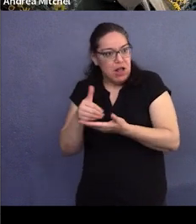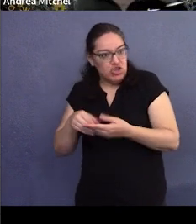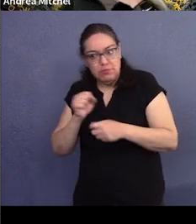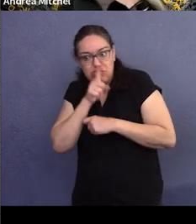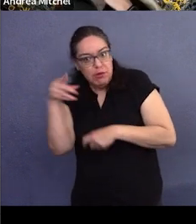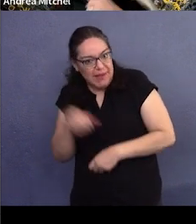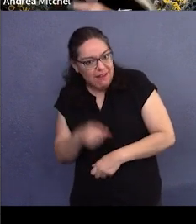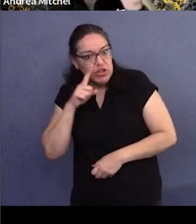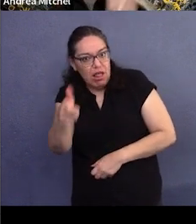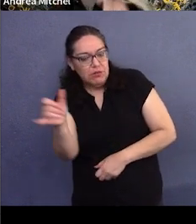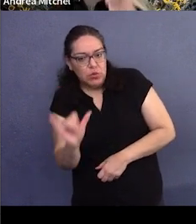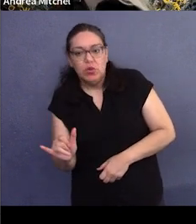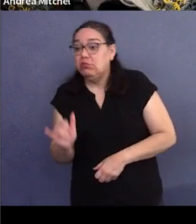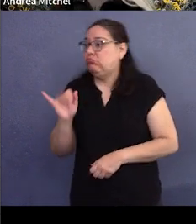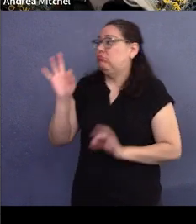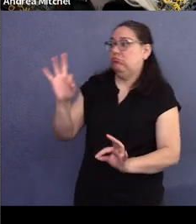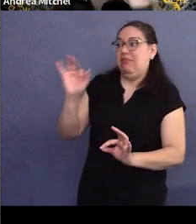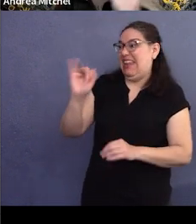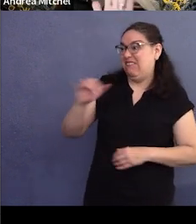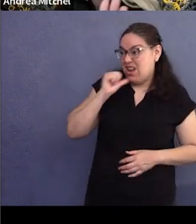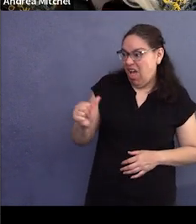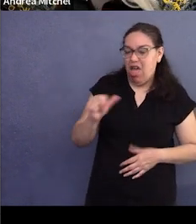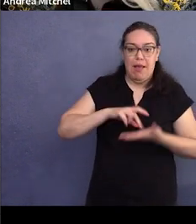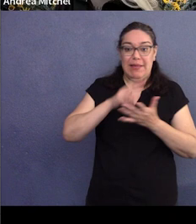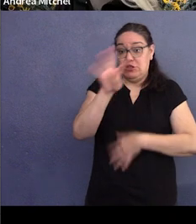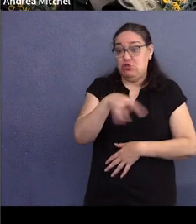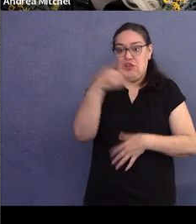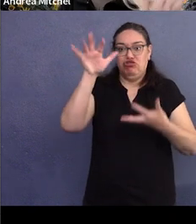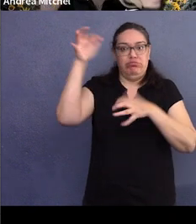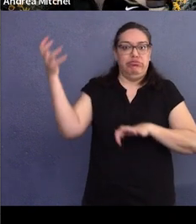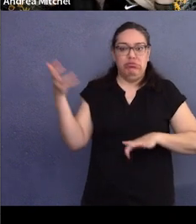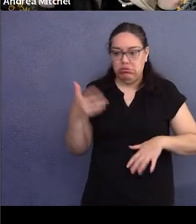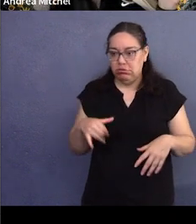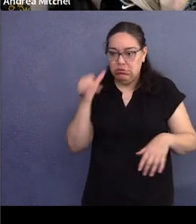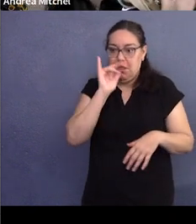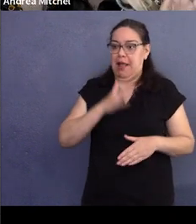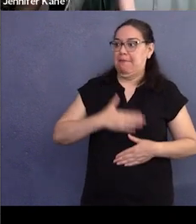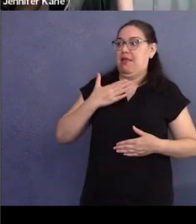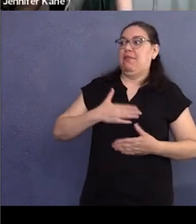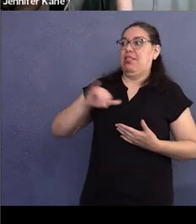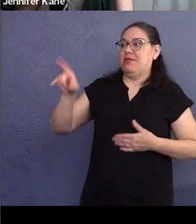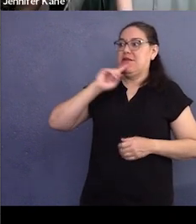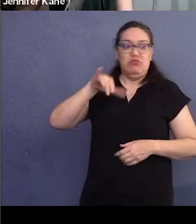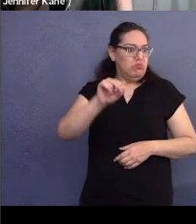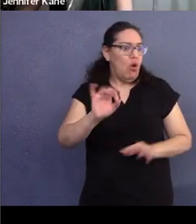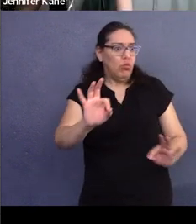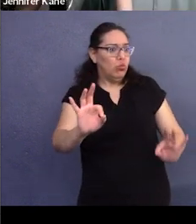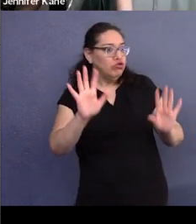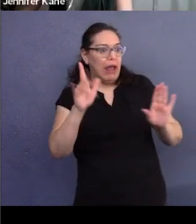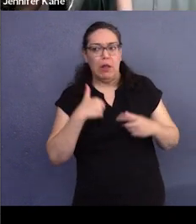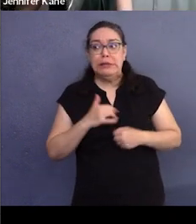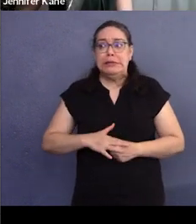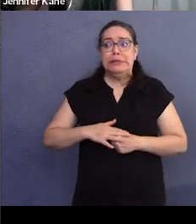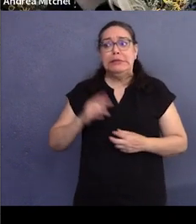is if it wasn't, it would really mess up my spreadsheet. So I'm glad that's the answer. I'd have to completely. No, it's great. Oh, I was stressing